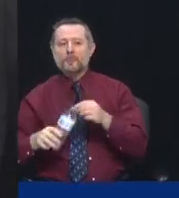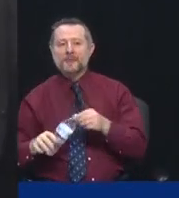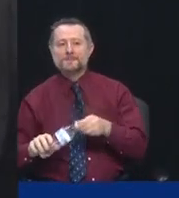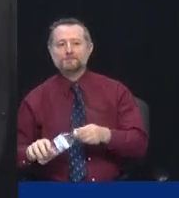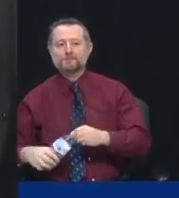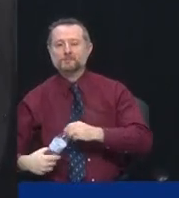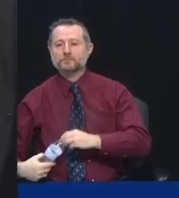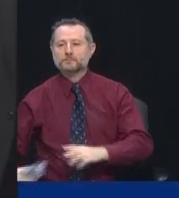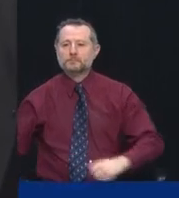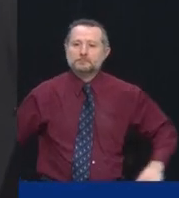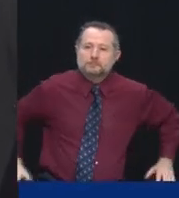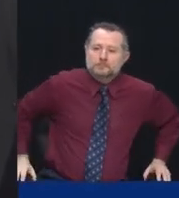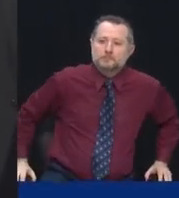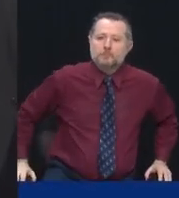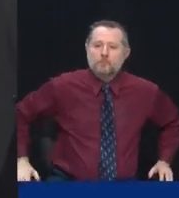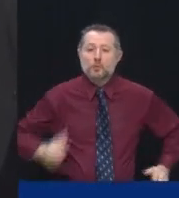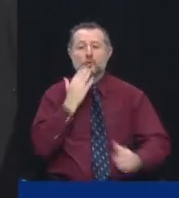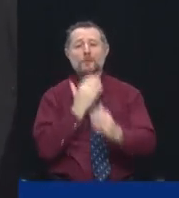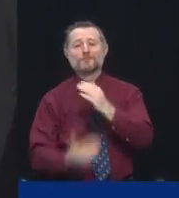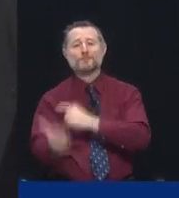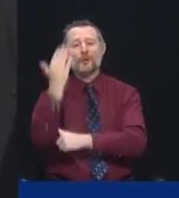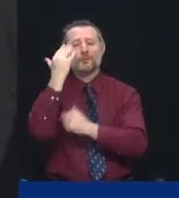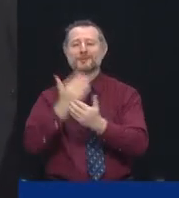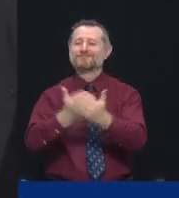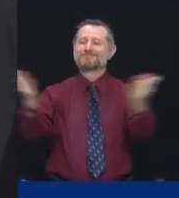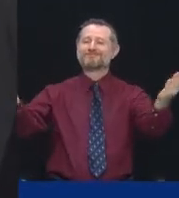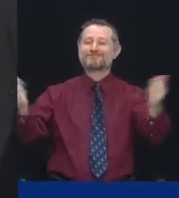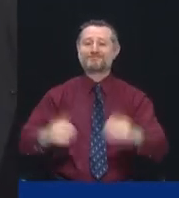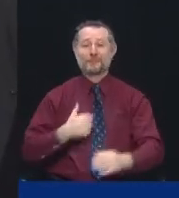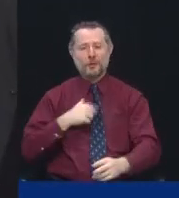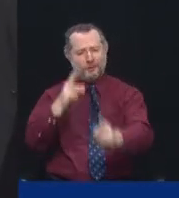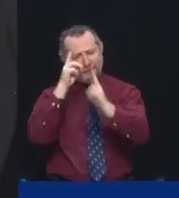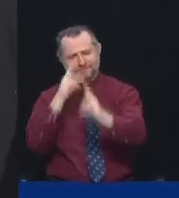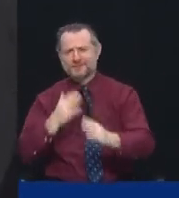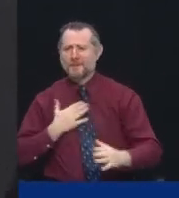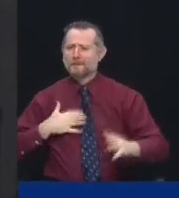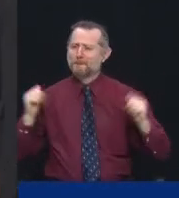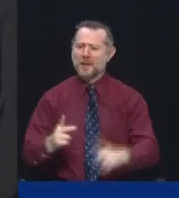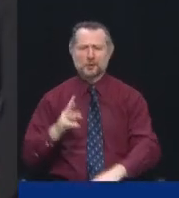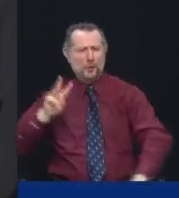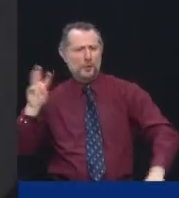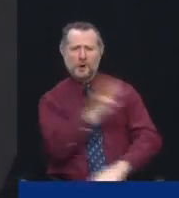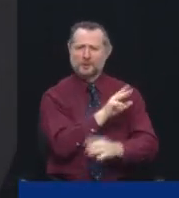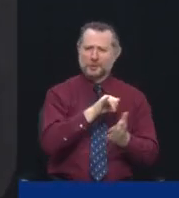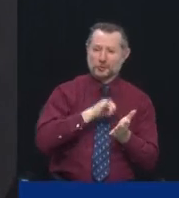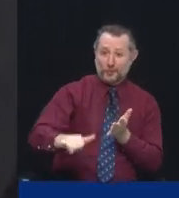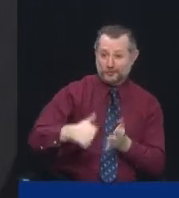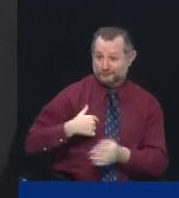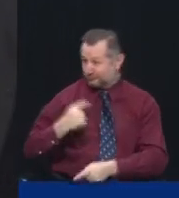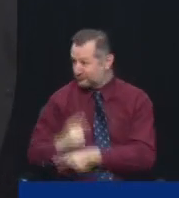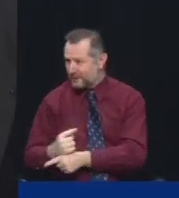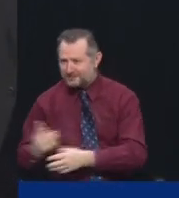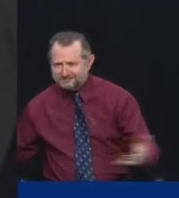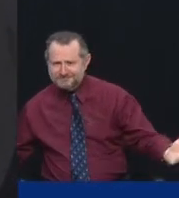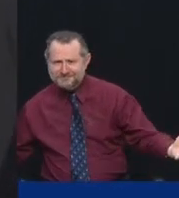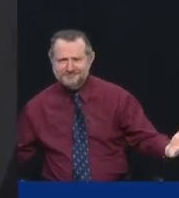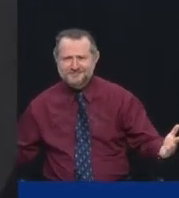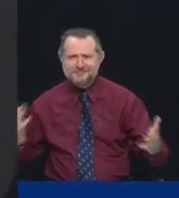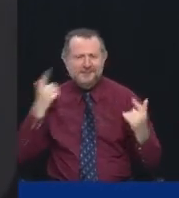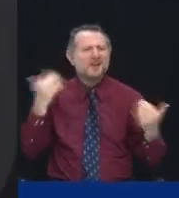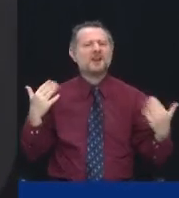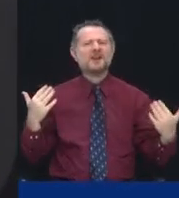Good morning to all. Pleasure to be back in Western New York. Yeah, that's right. Let's get a better good morning. Good morning. Good